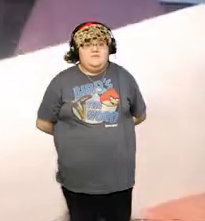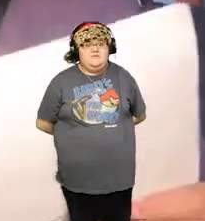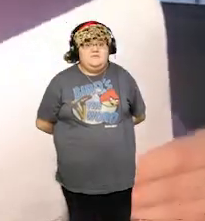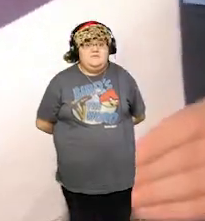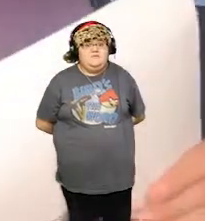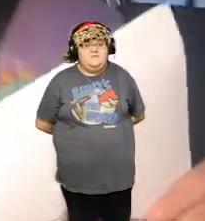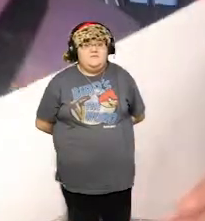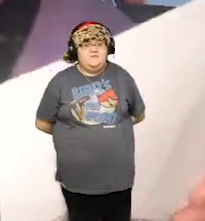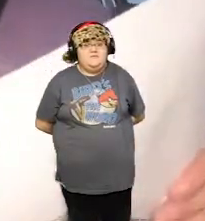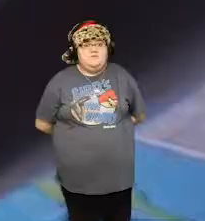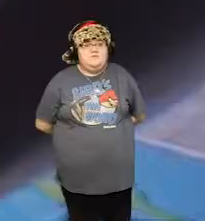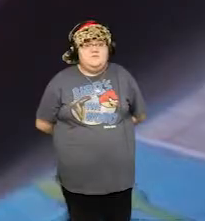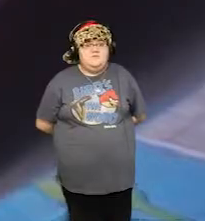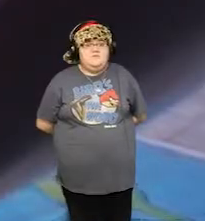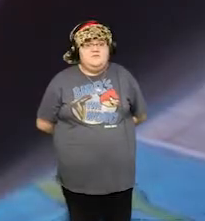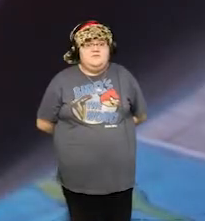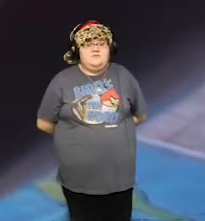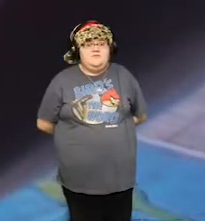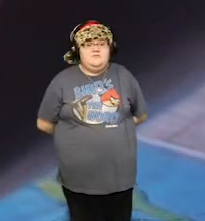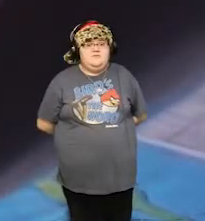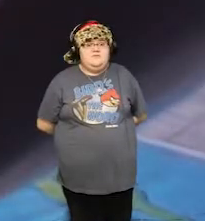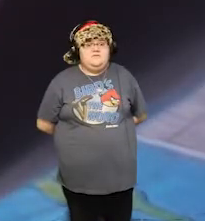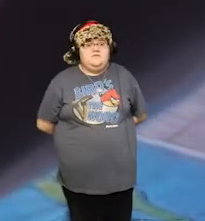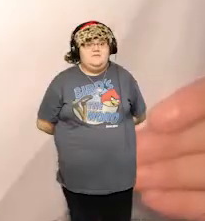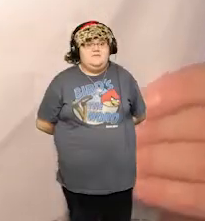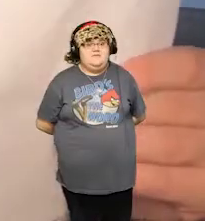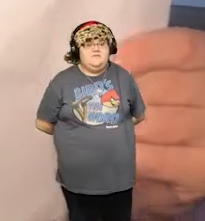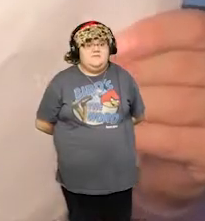food? Yeah.